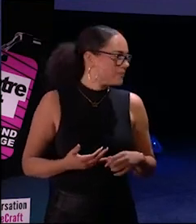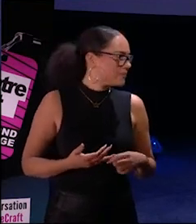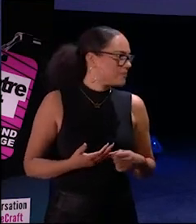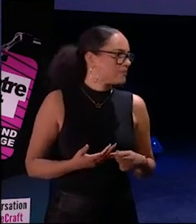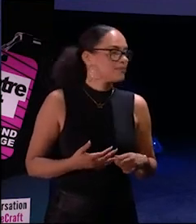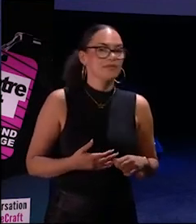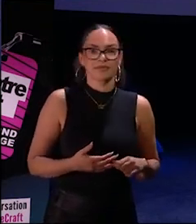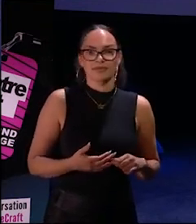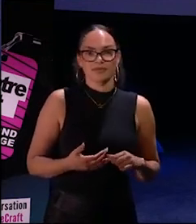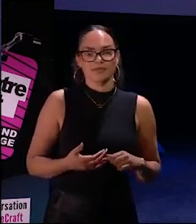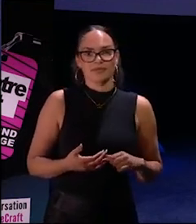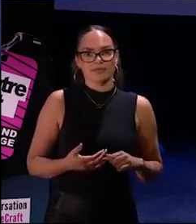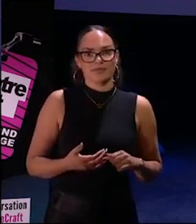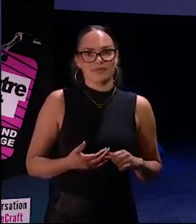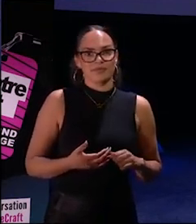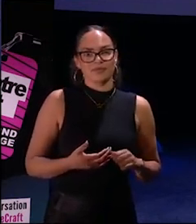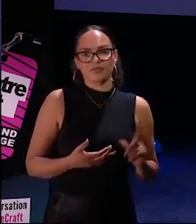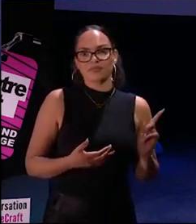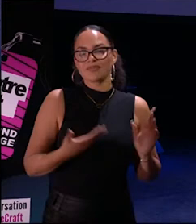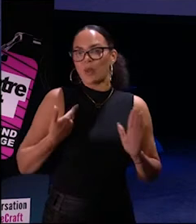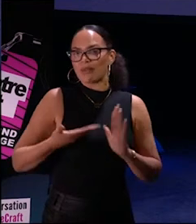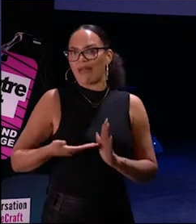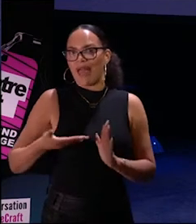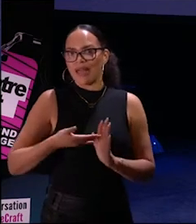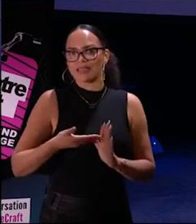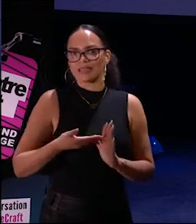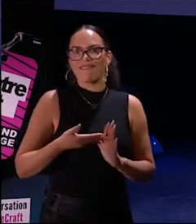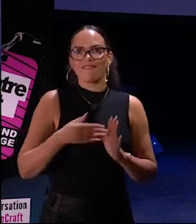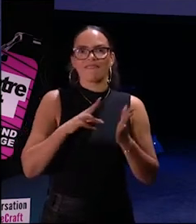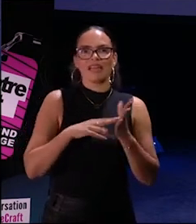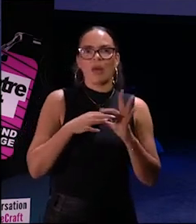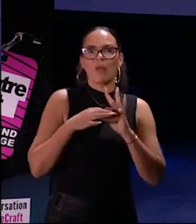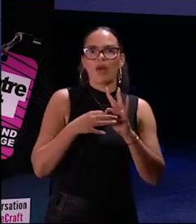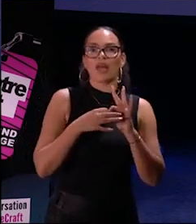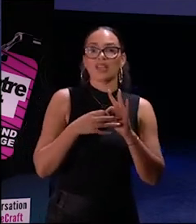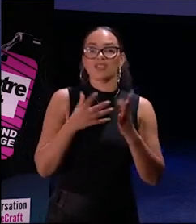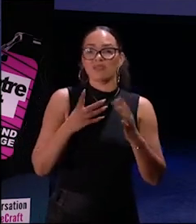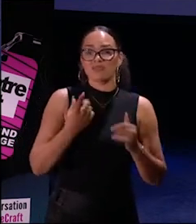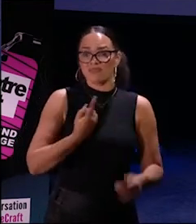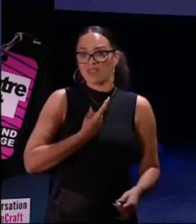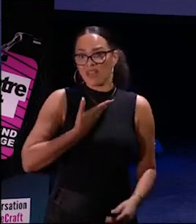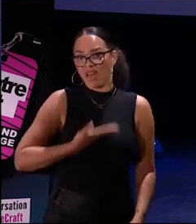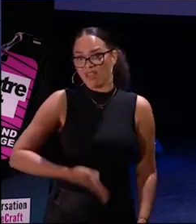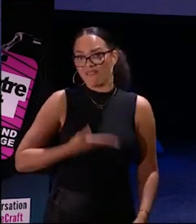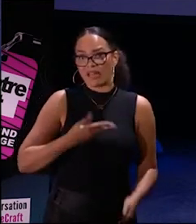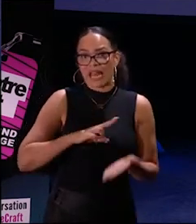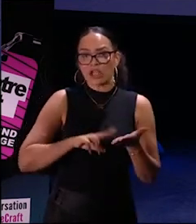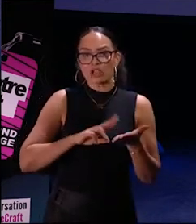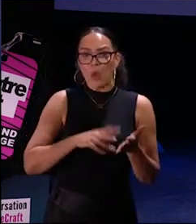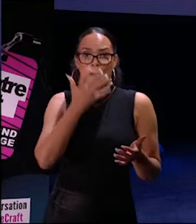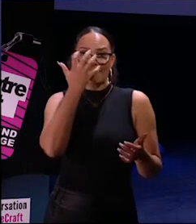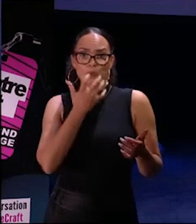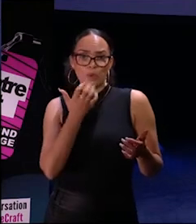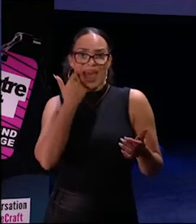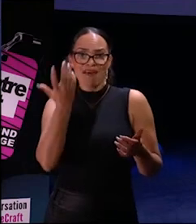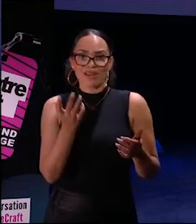add? Well, I'll just add to what you were saying about just being yourself and totally natural. You can't always be in the mood to network,